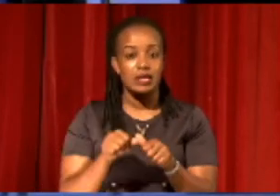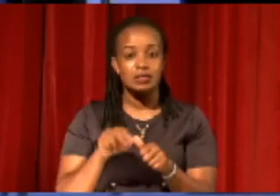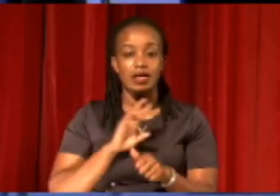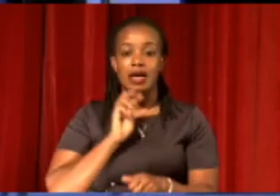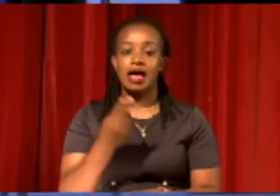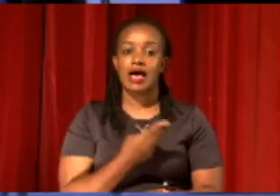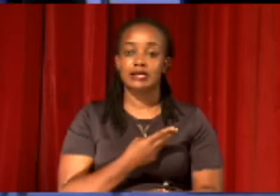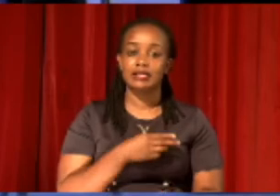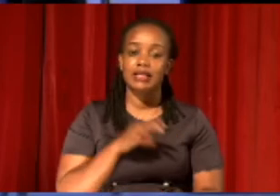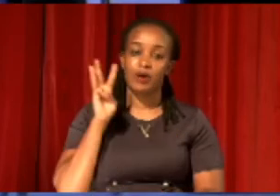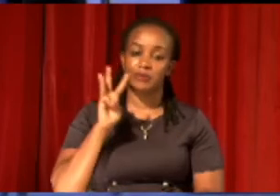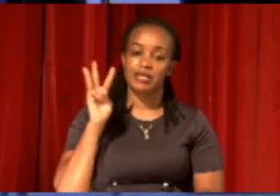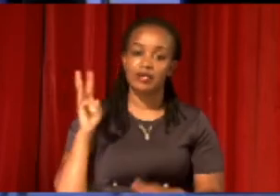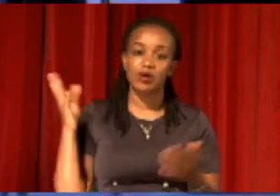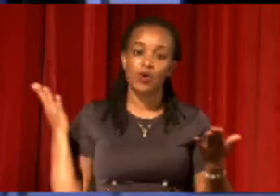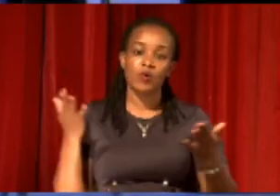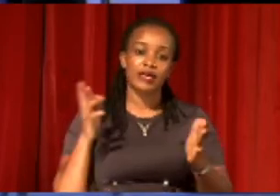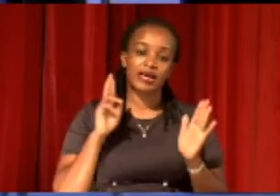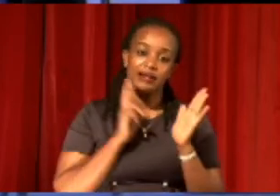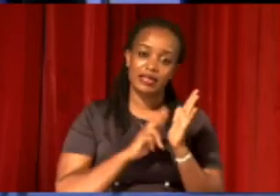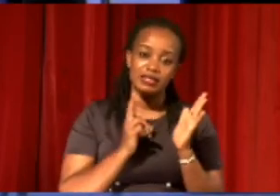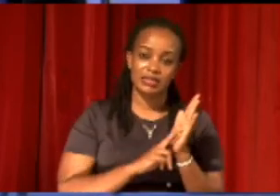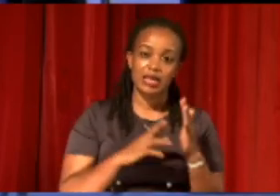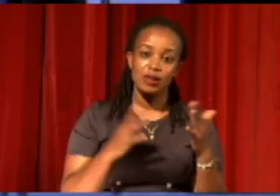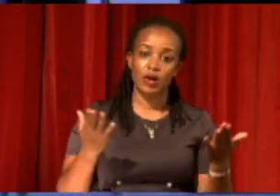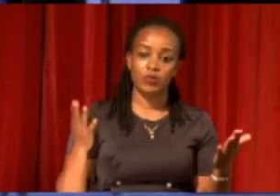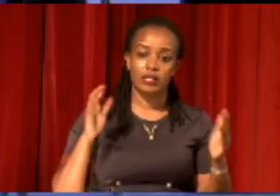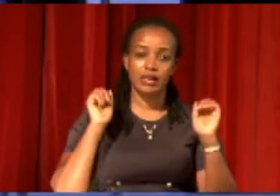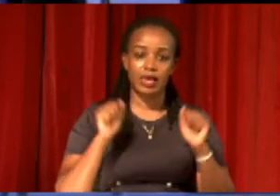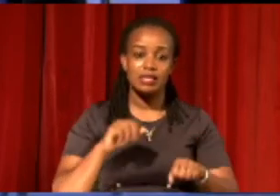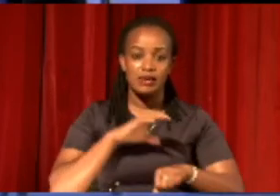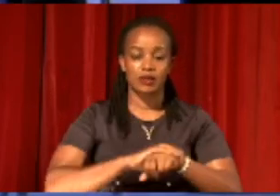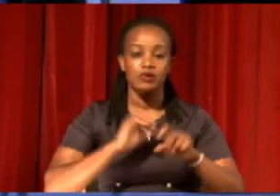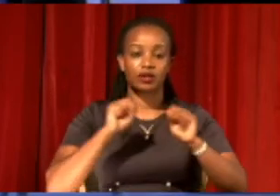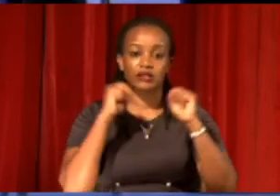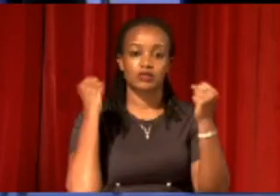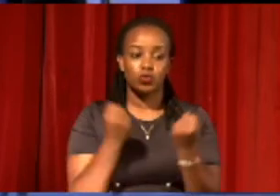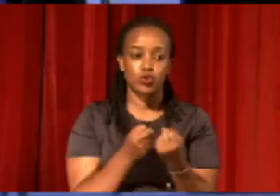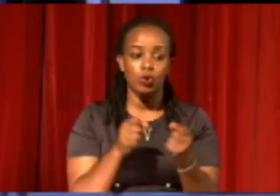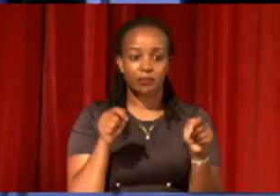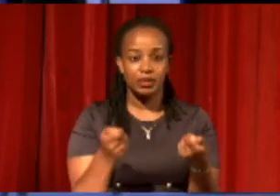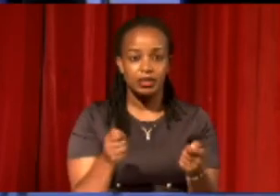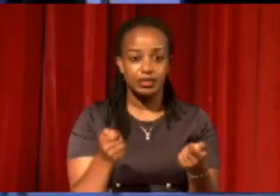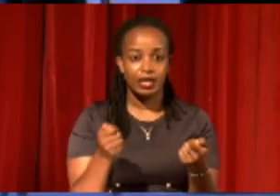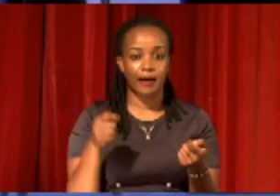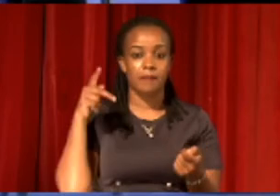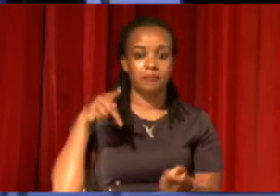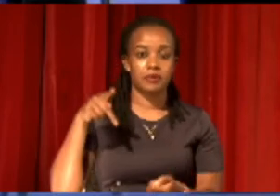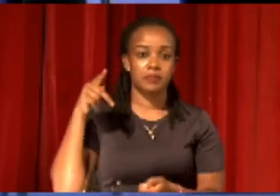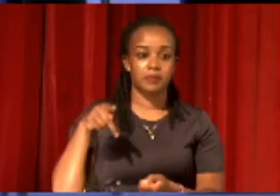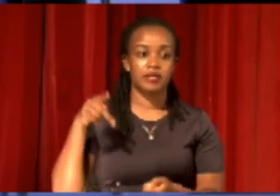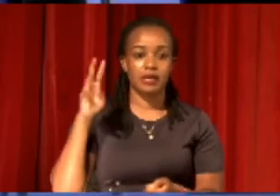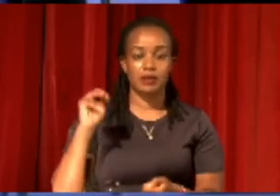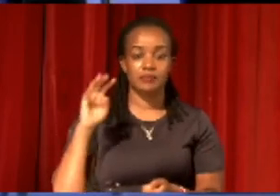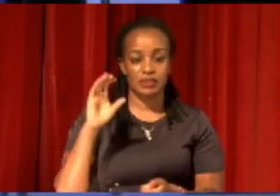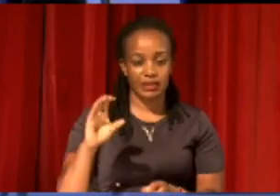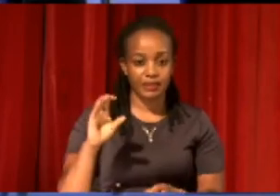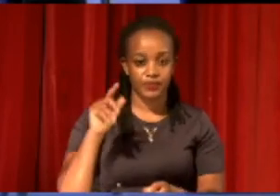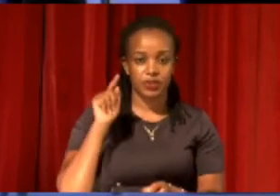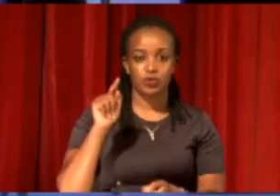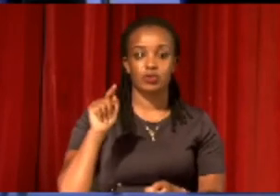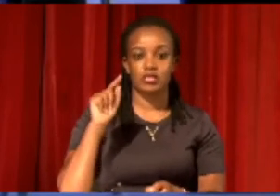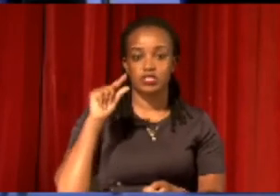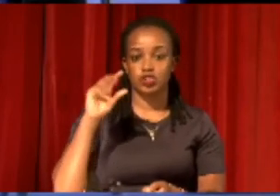we can register. Remind us just where we can get this information on your social media pages. You said it was ppmc.go.ke. Yes. You